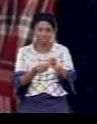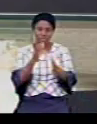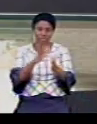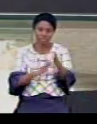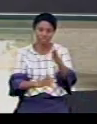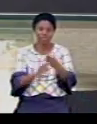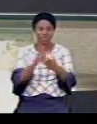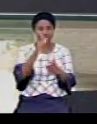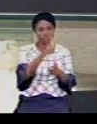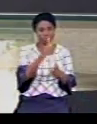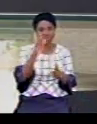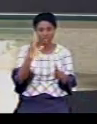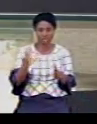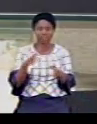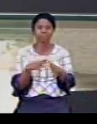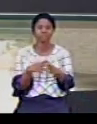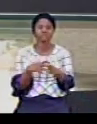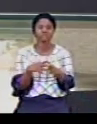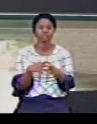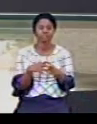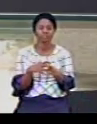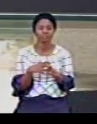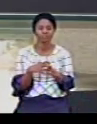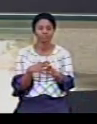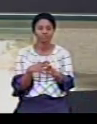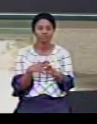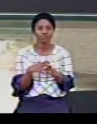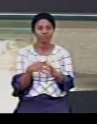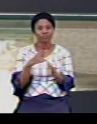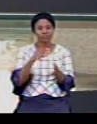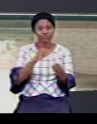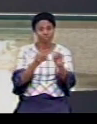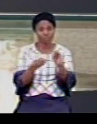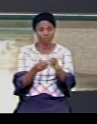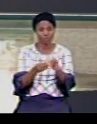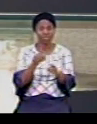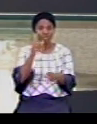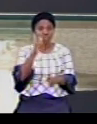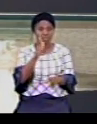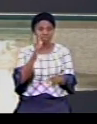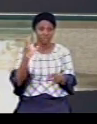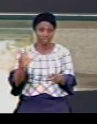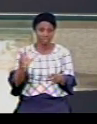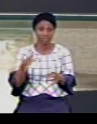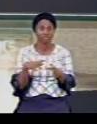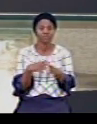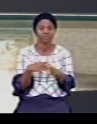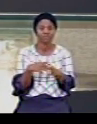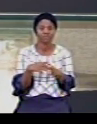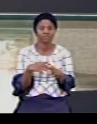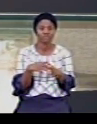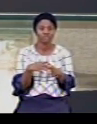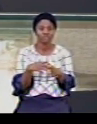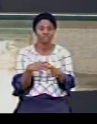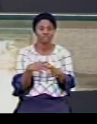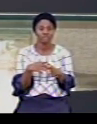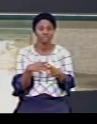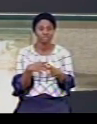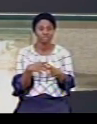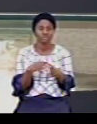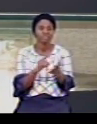23. Numbers chapter 23. We're looking at